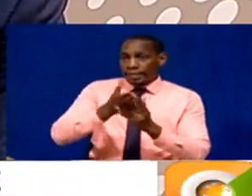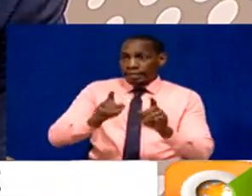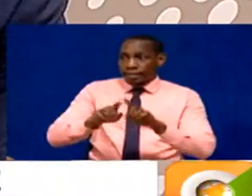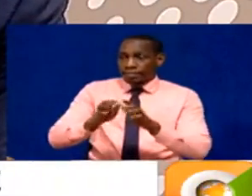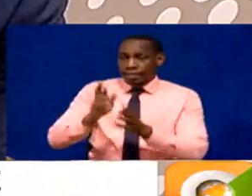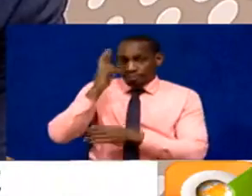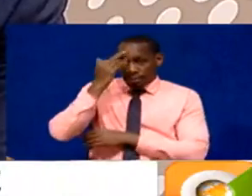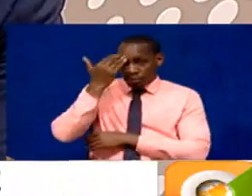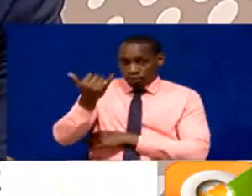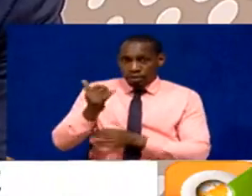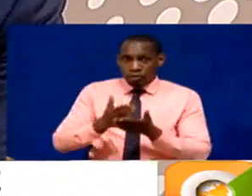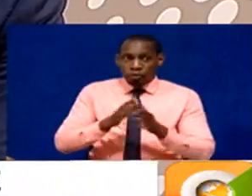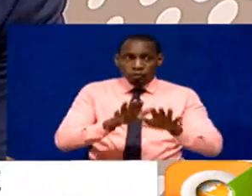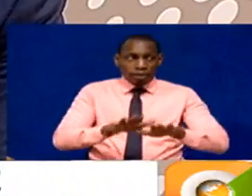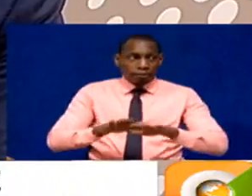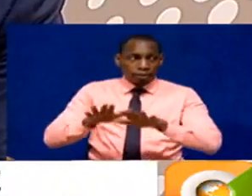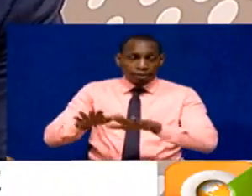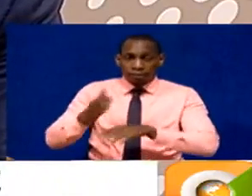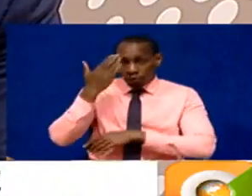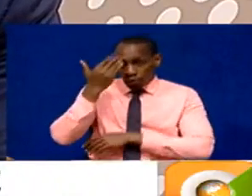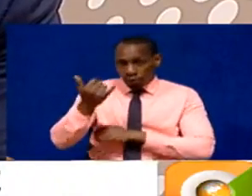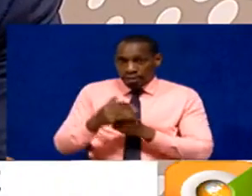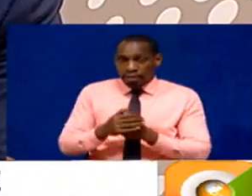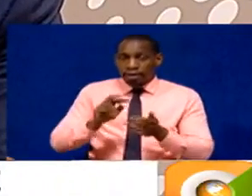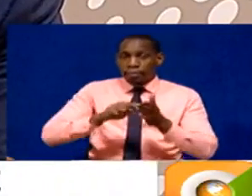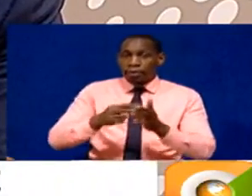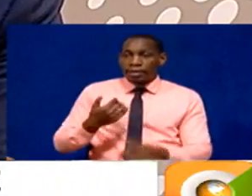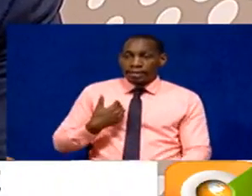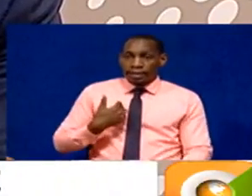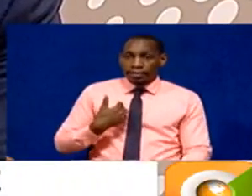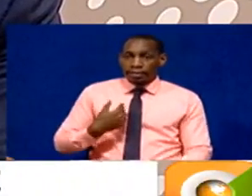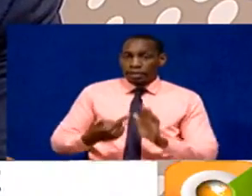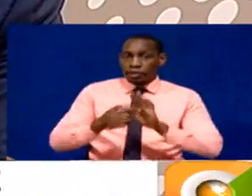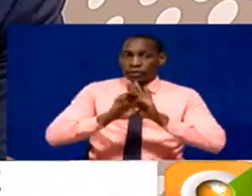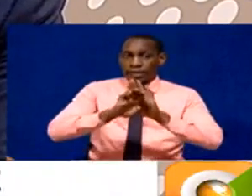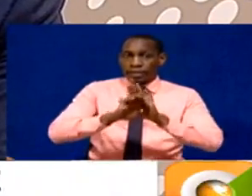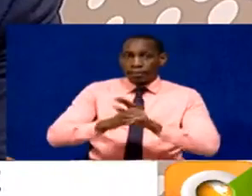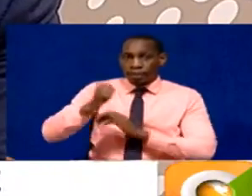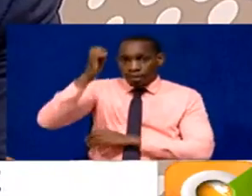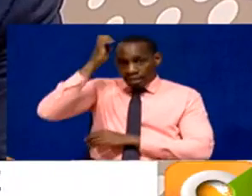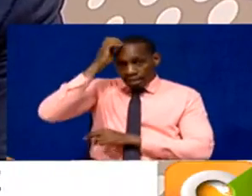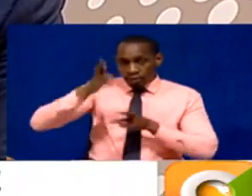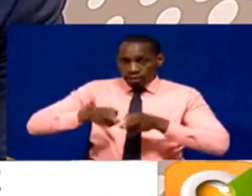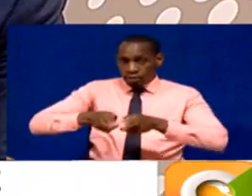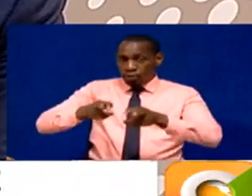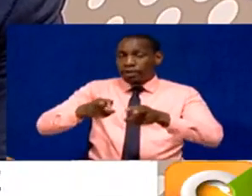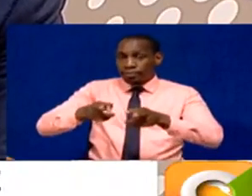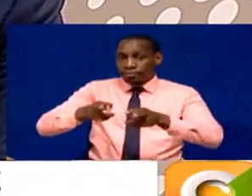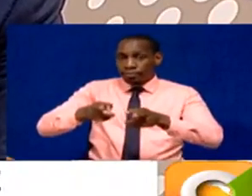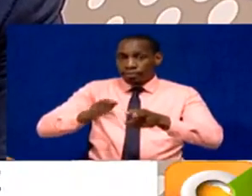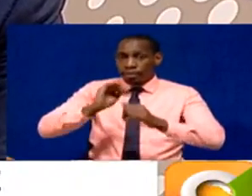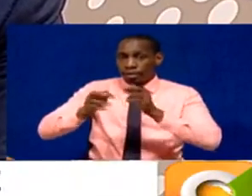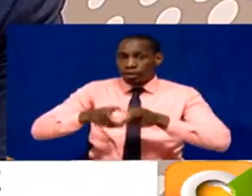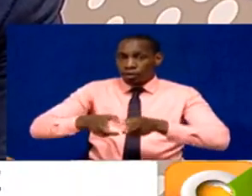And this is why we are so cautious with it, because we have projects. I'll give you an example, the Eldoret bypass. The